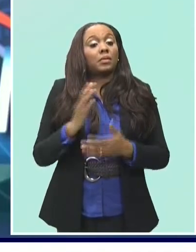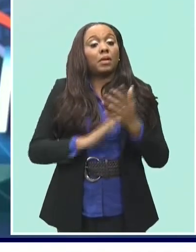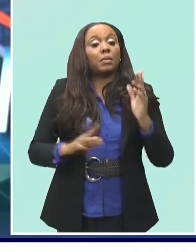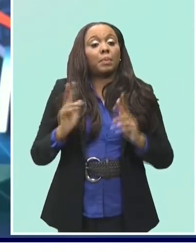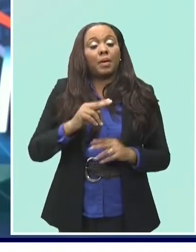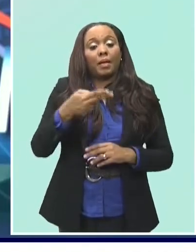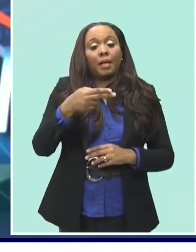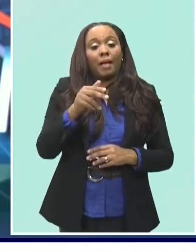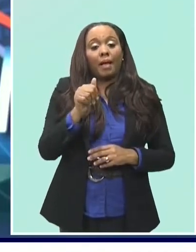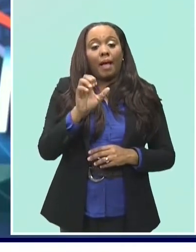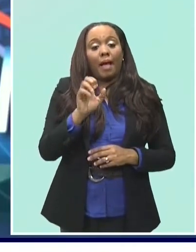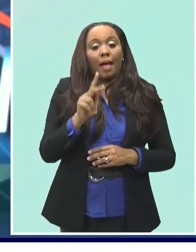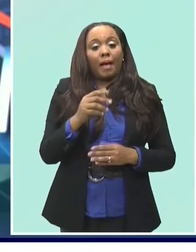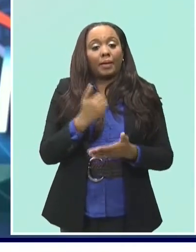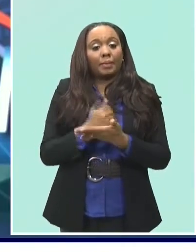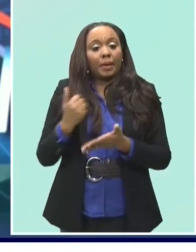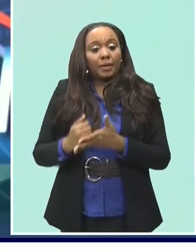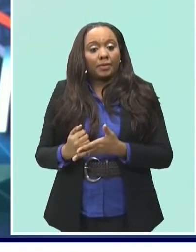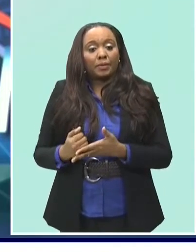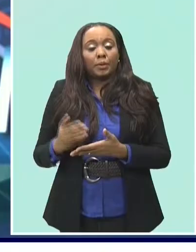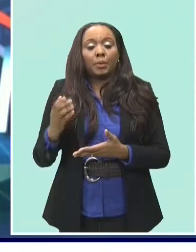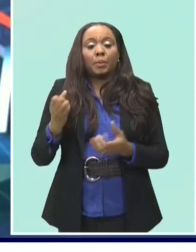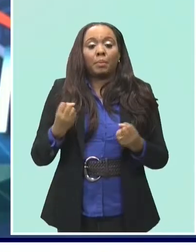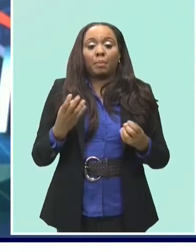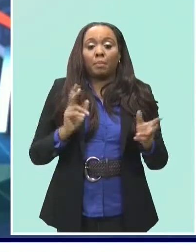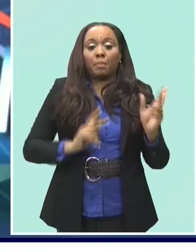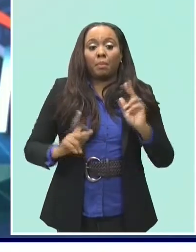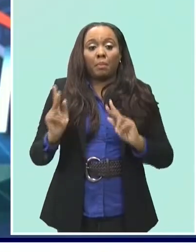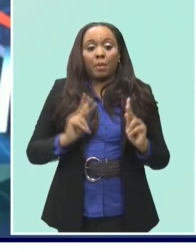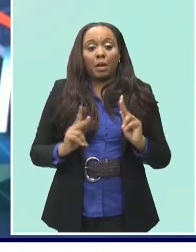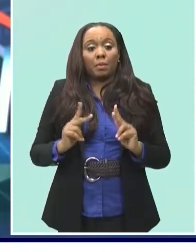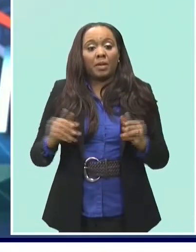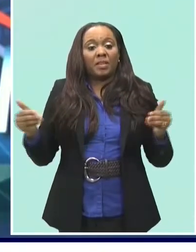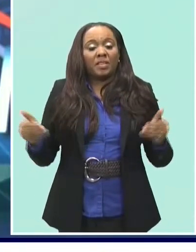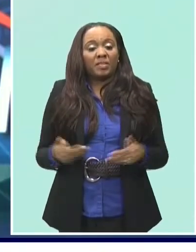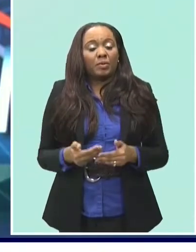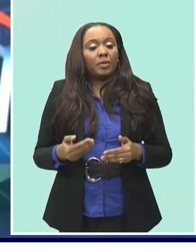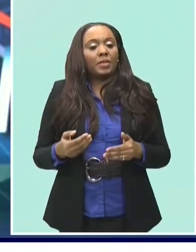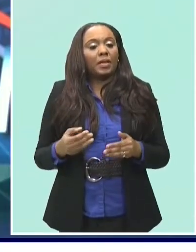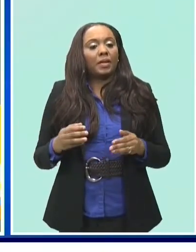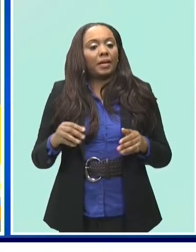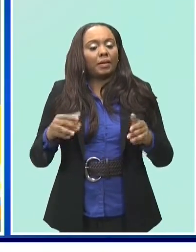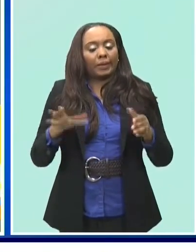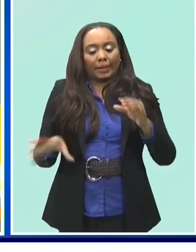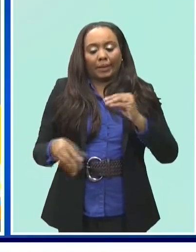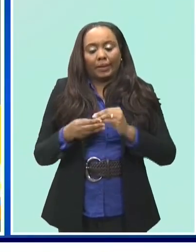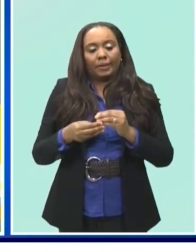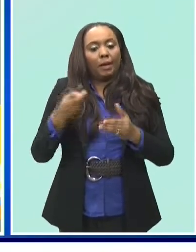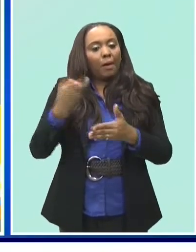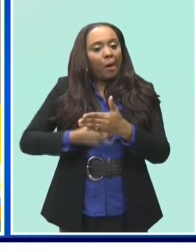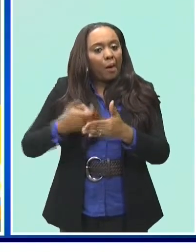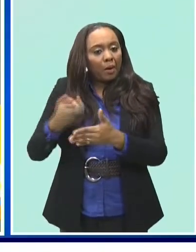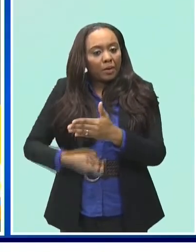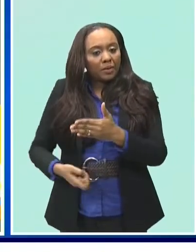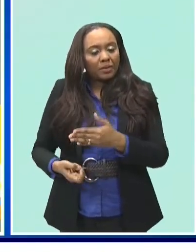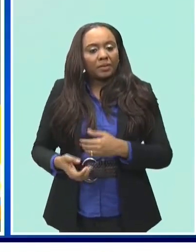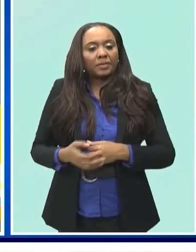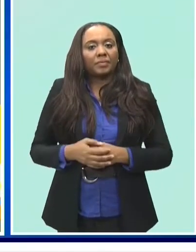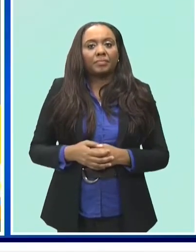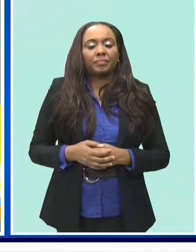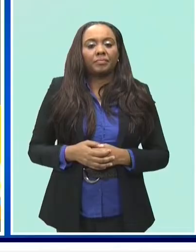Now, he says many resort to introducing user fees as a result. It pushes up expenses.